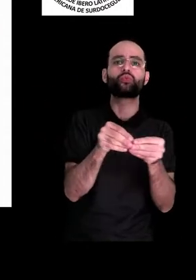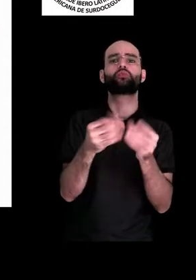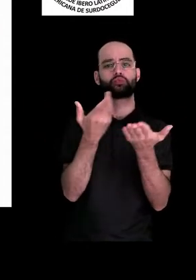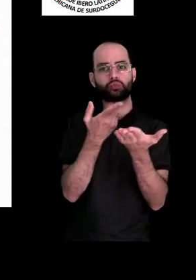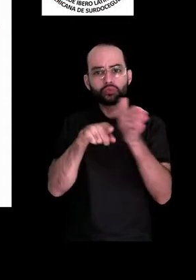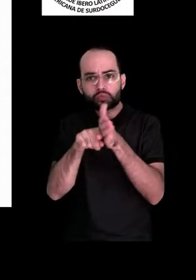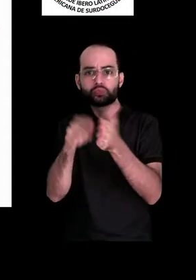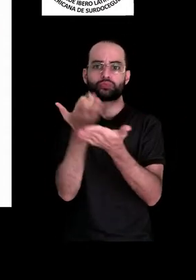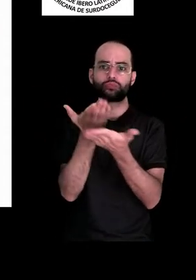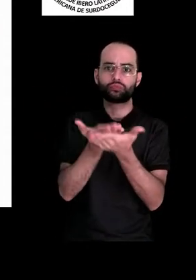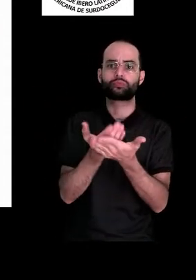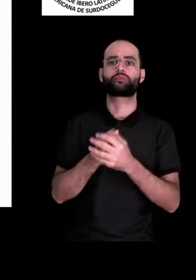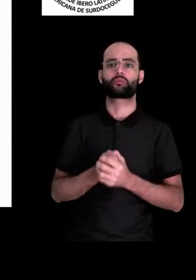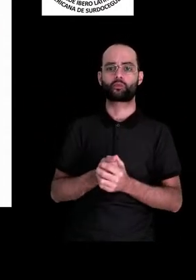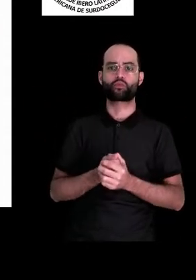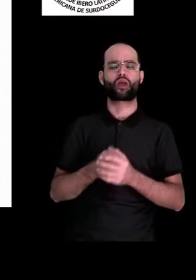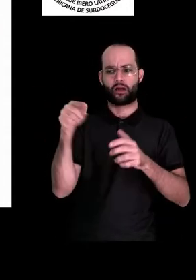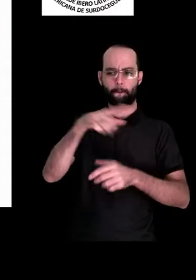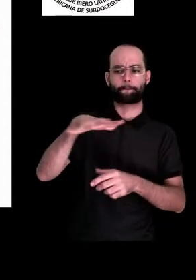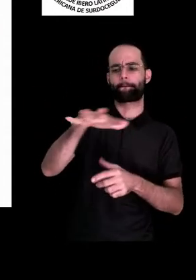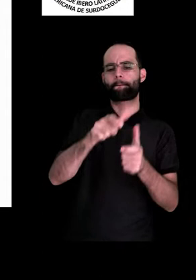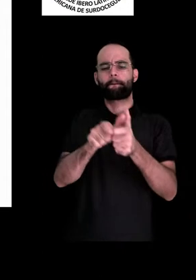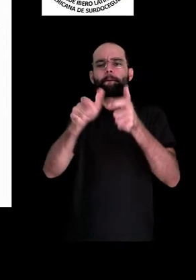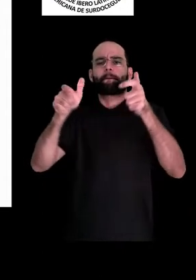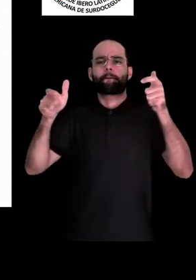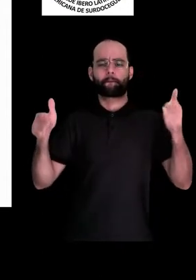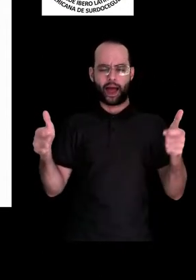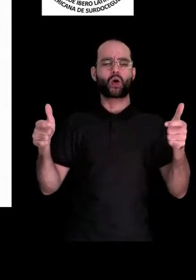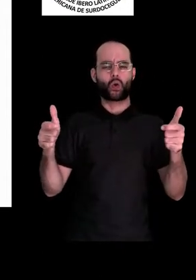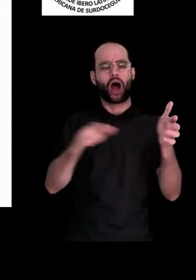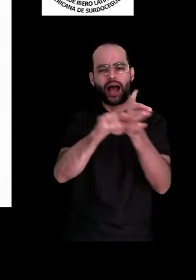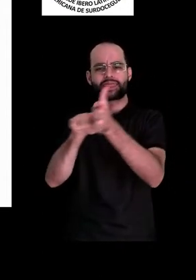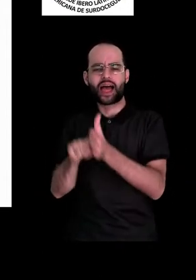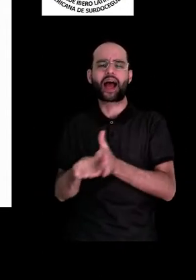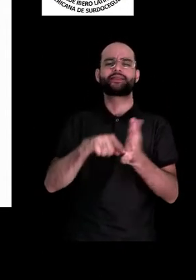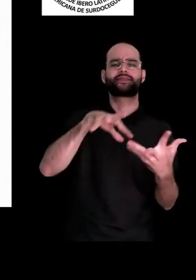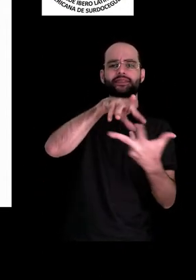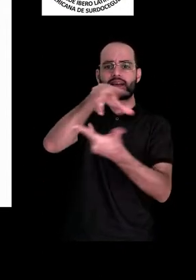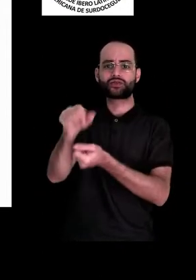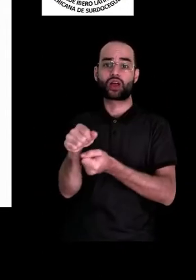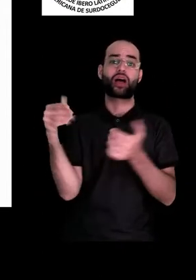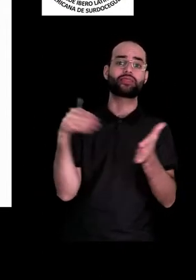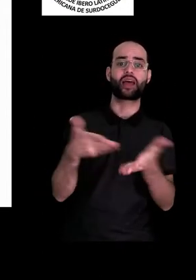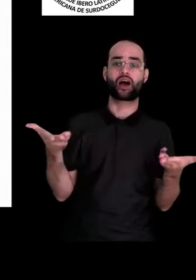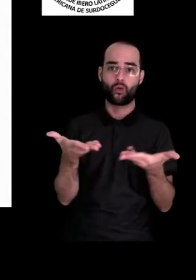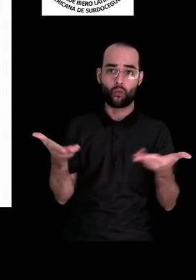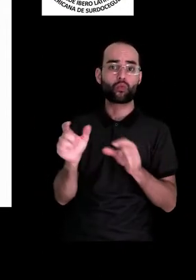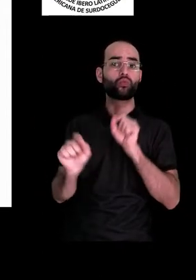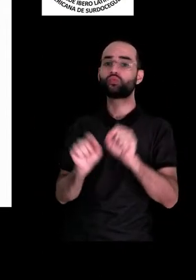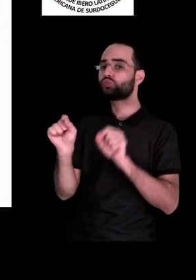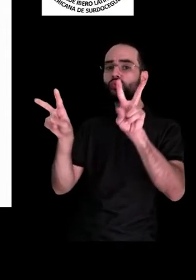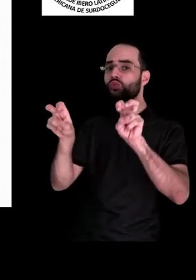collections were taken into account, representing the largest international analysis on the situation of people